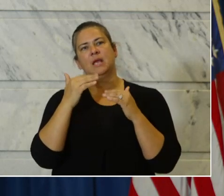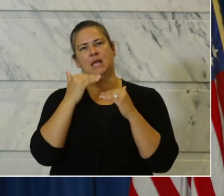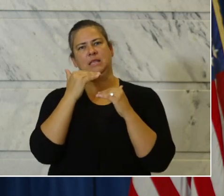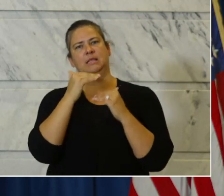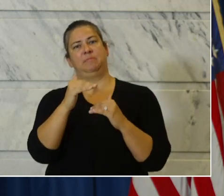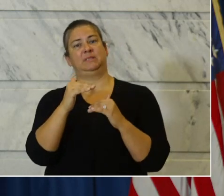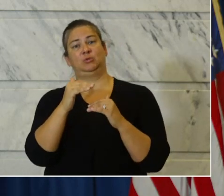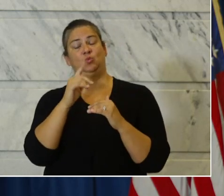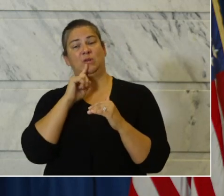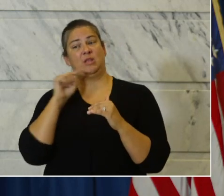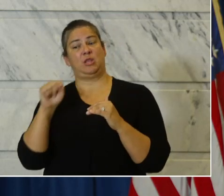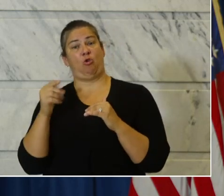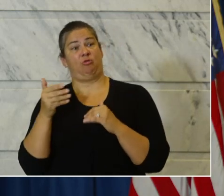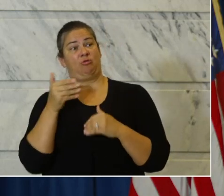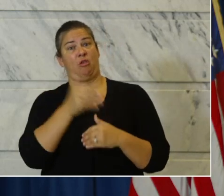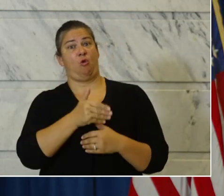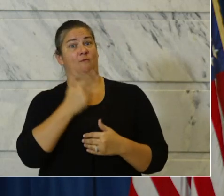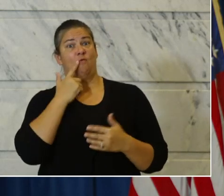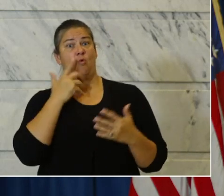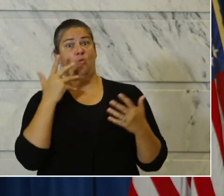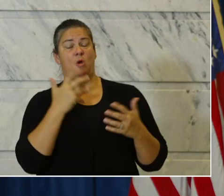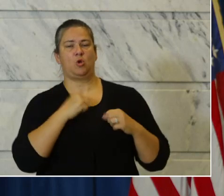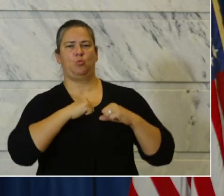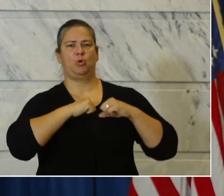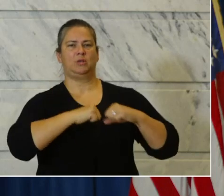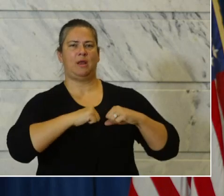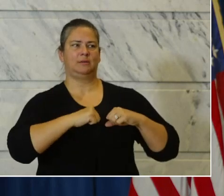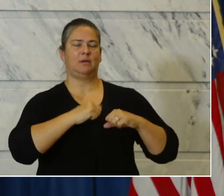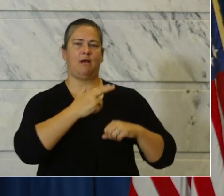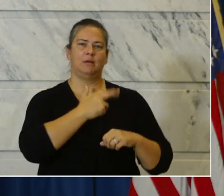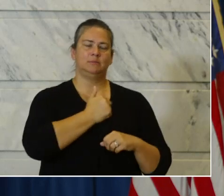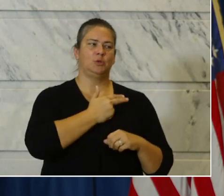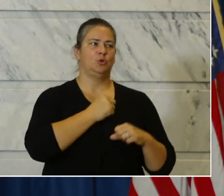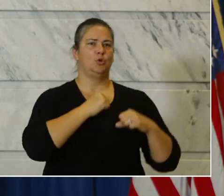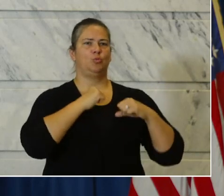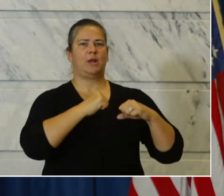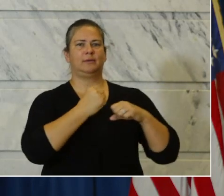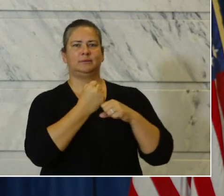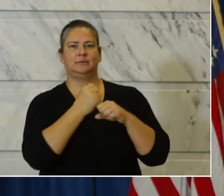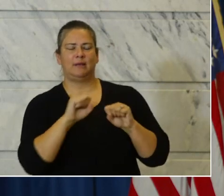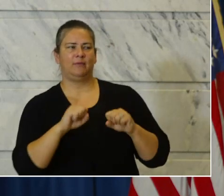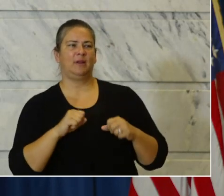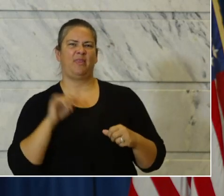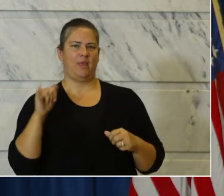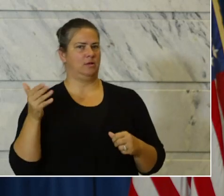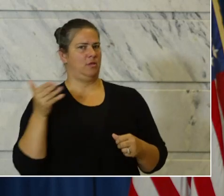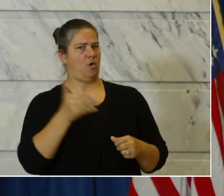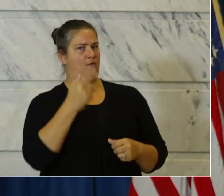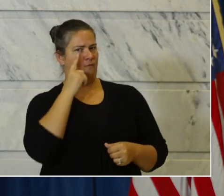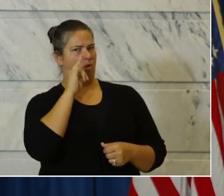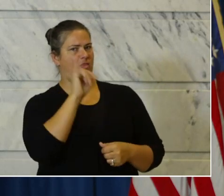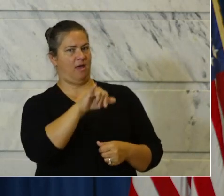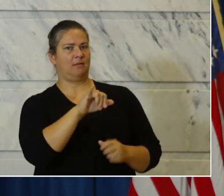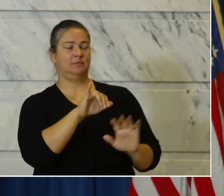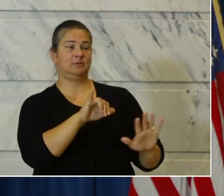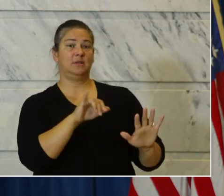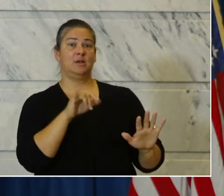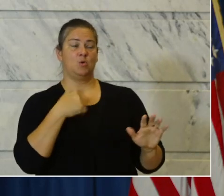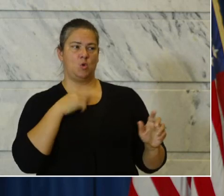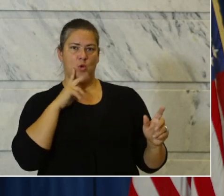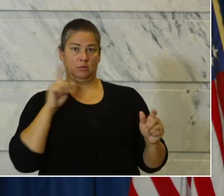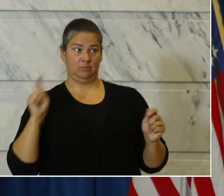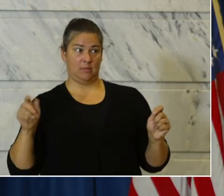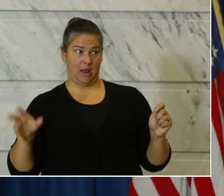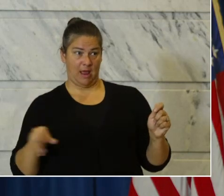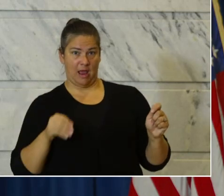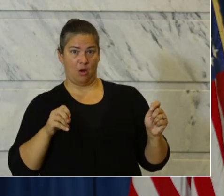public safety and to protect critical infrastructure like our hospitals. We will adjust accordingly to ensure our people are safe